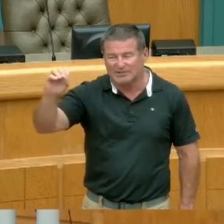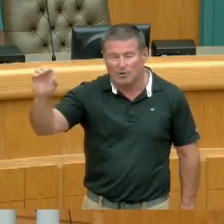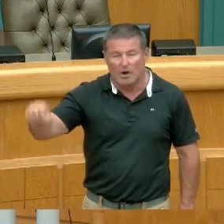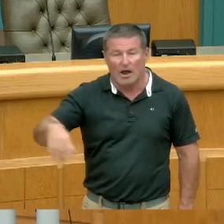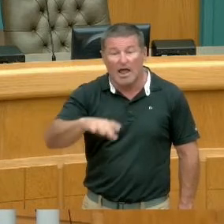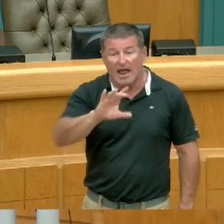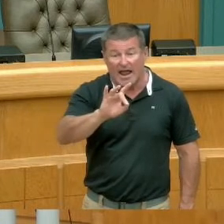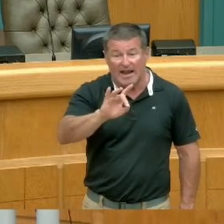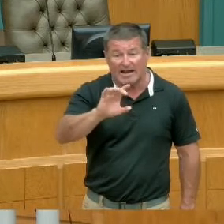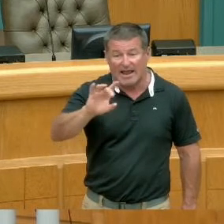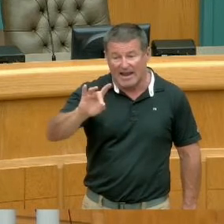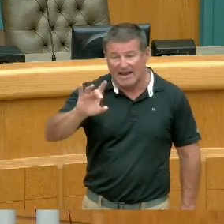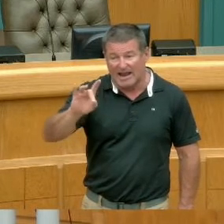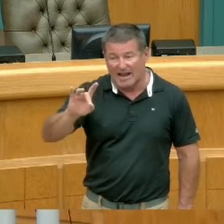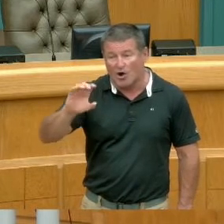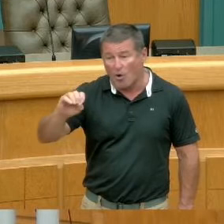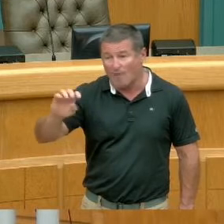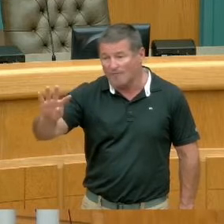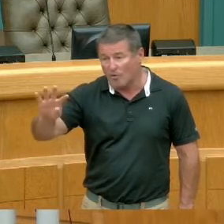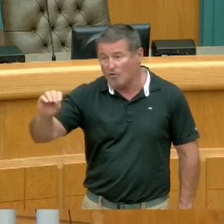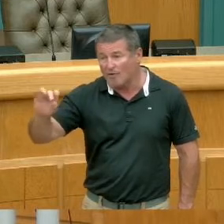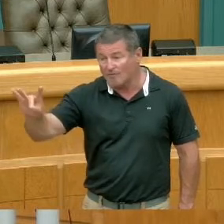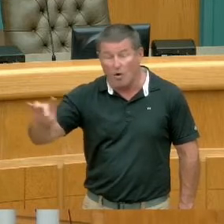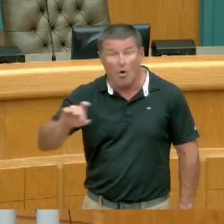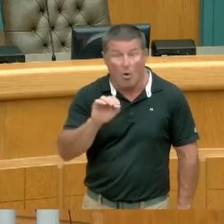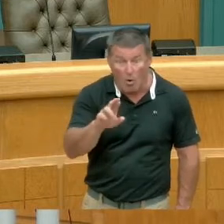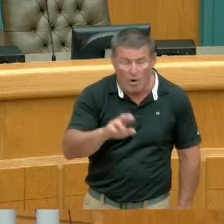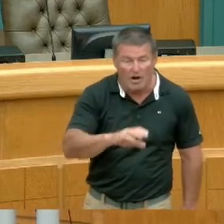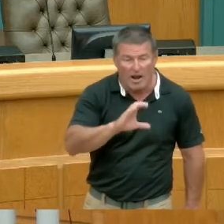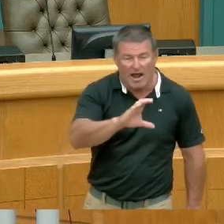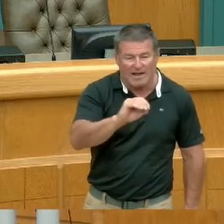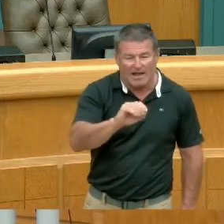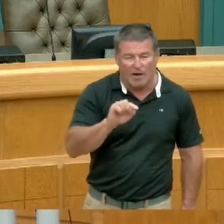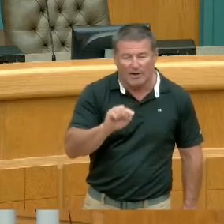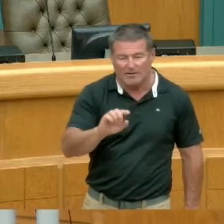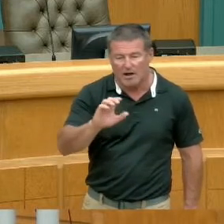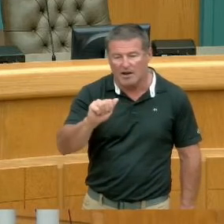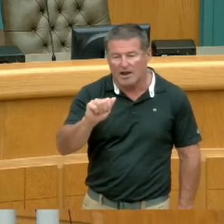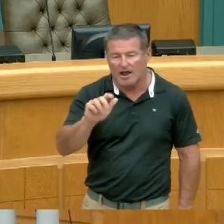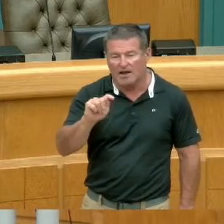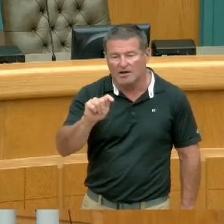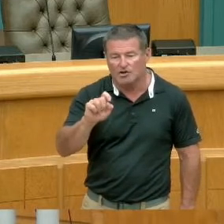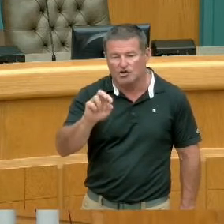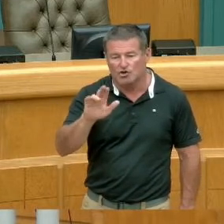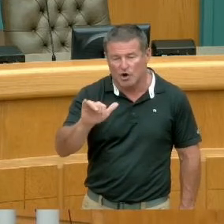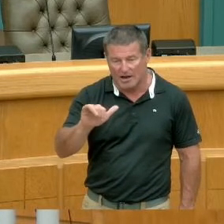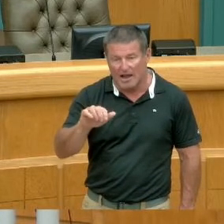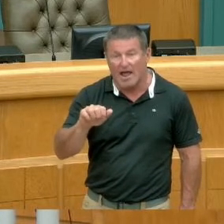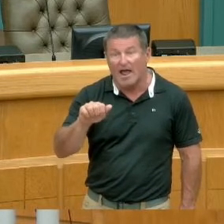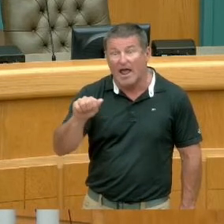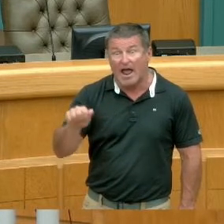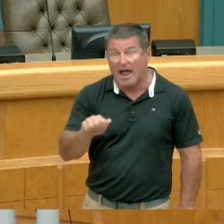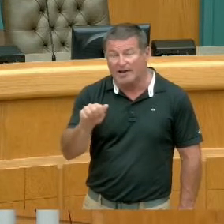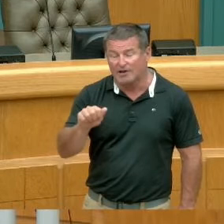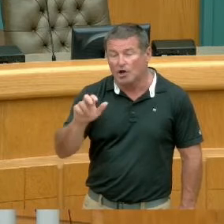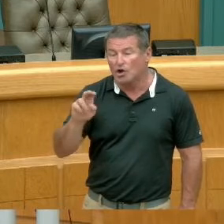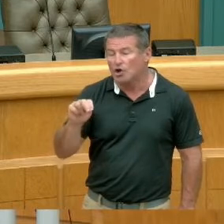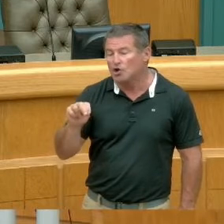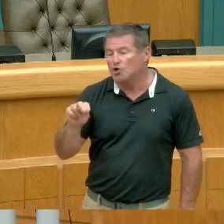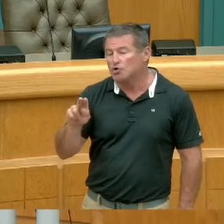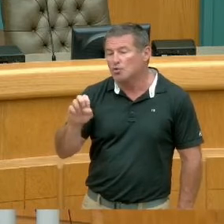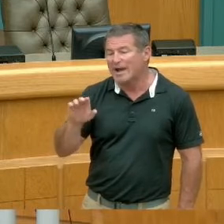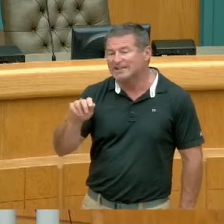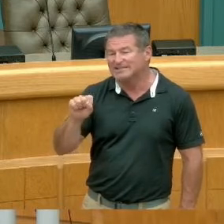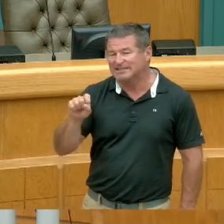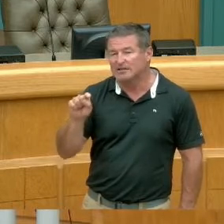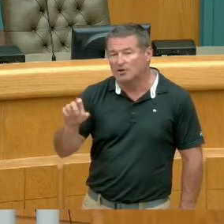at county.attorney@noisesco.com. And every time these rules change, you need to know